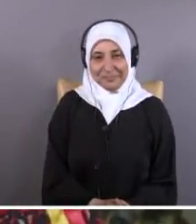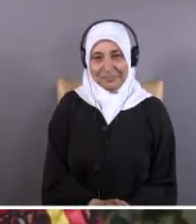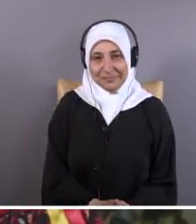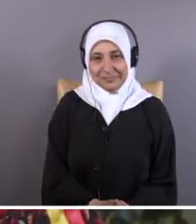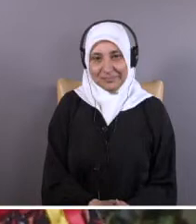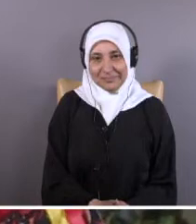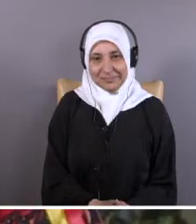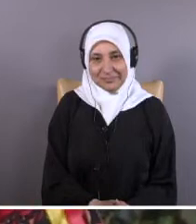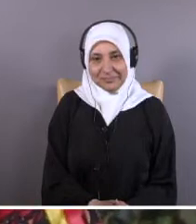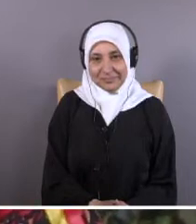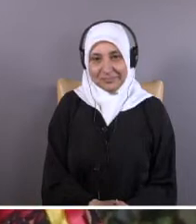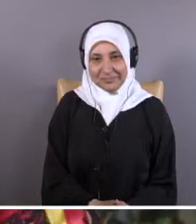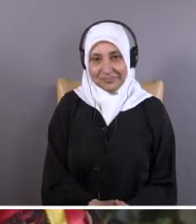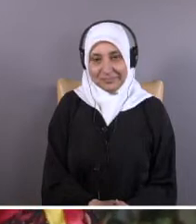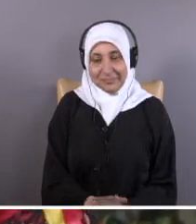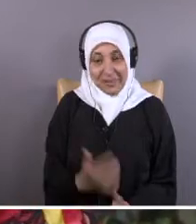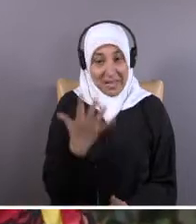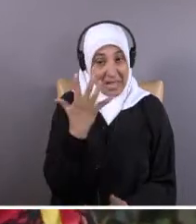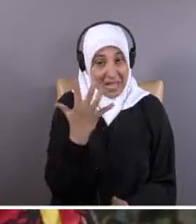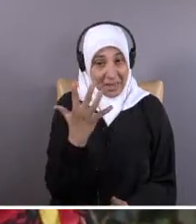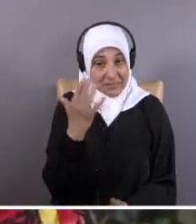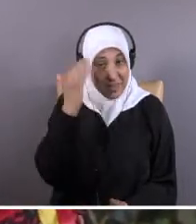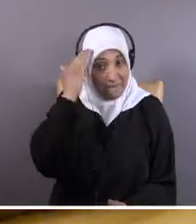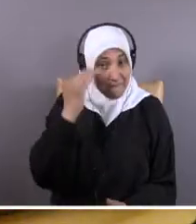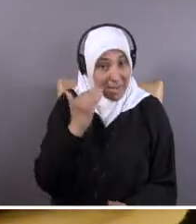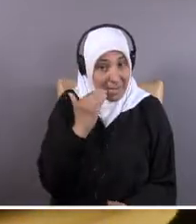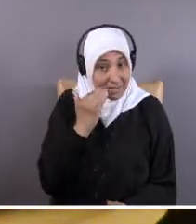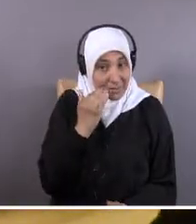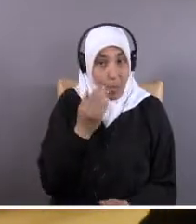5 girls, 6 boys.